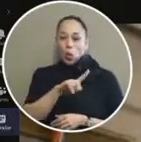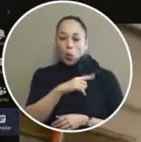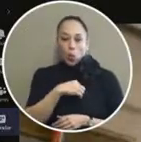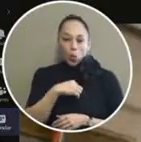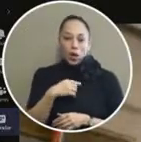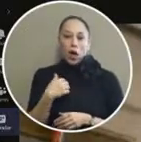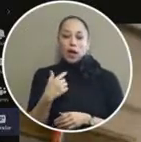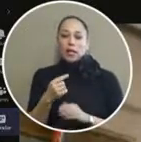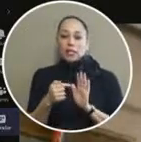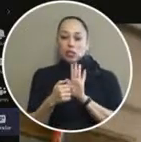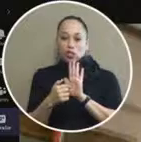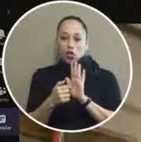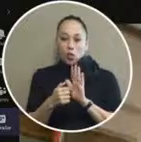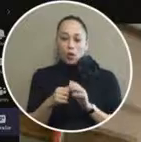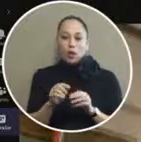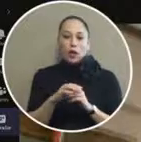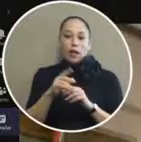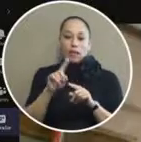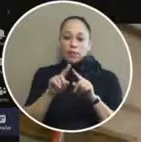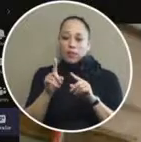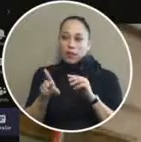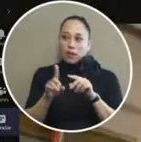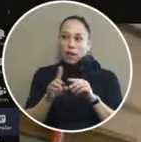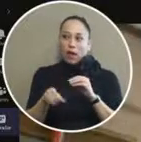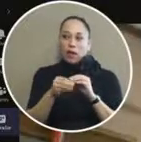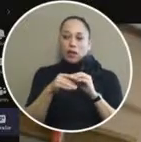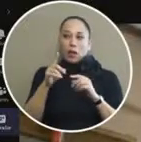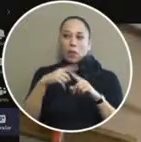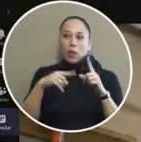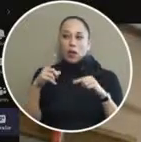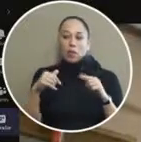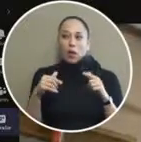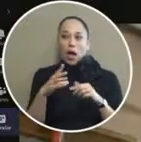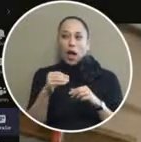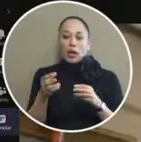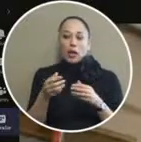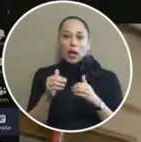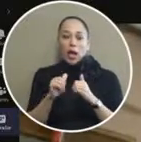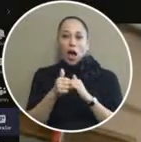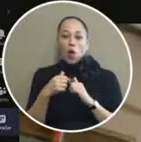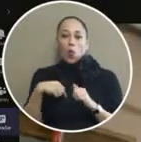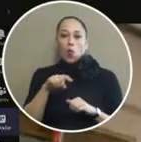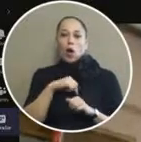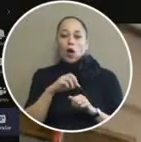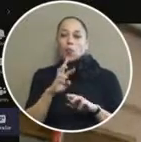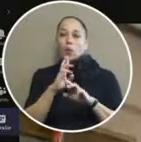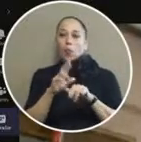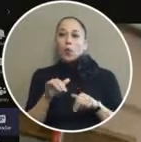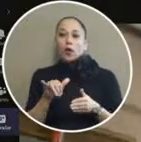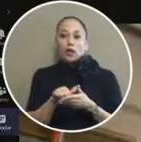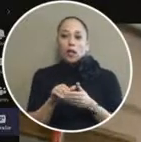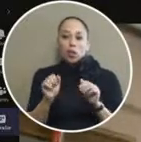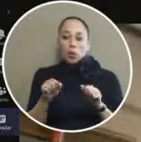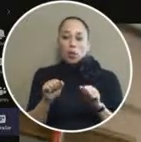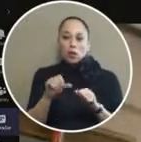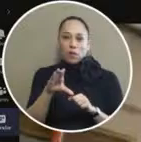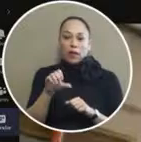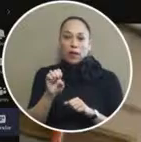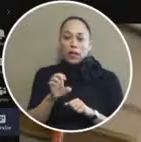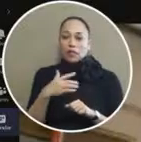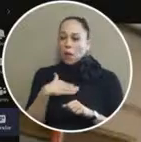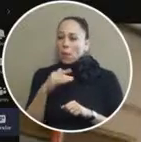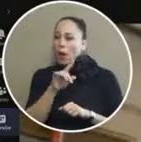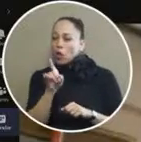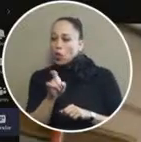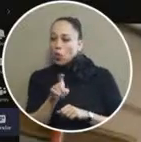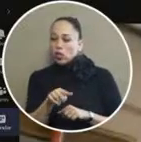are indicating additional variables in the way that we're reporting deaths and positive cases. My question